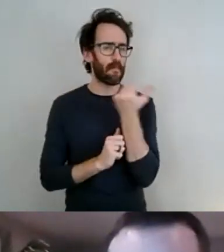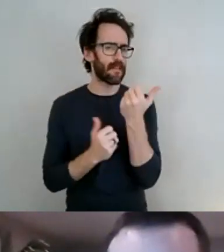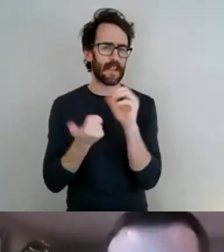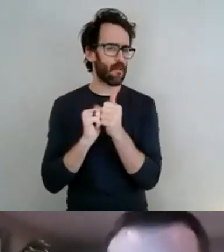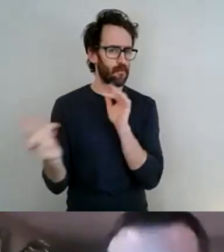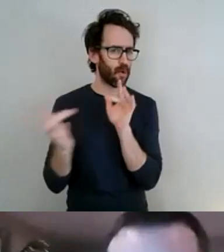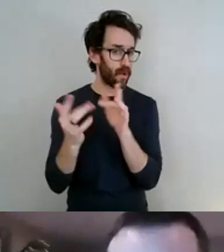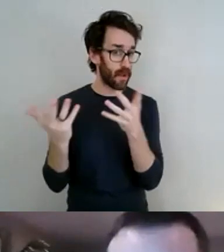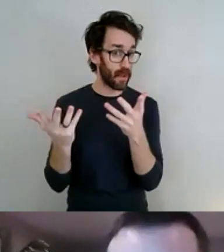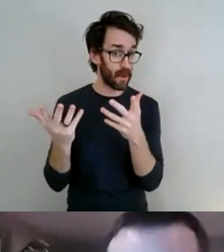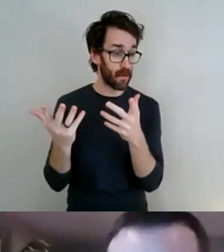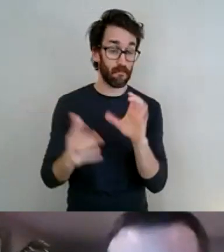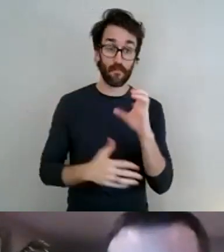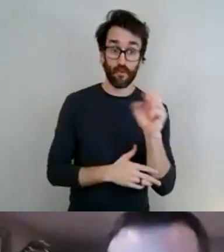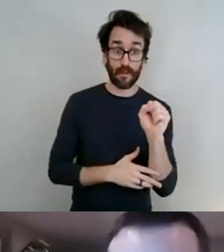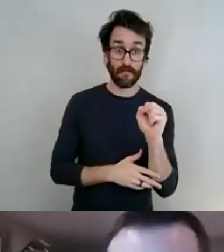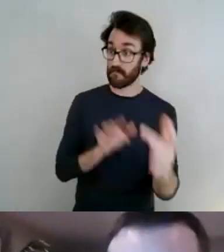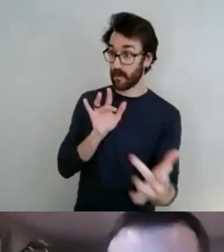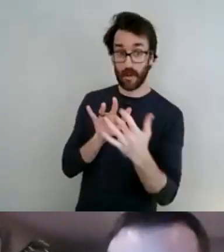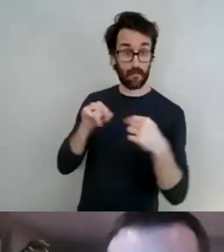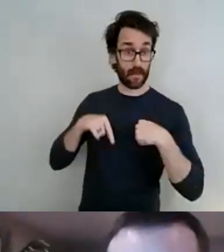They can email me,